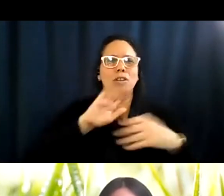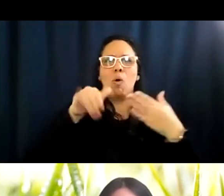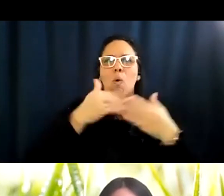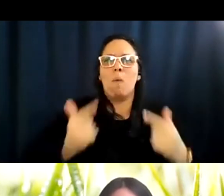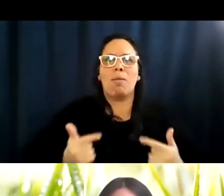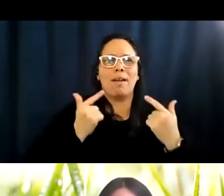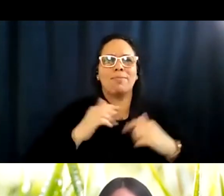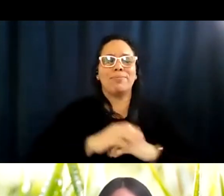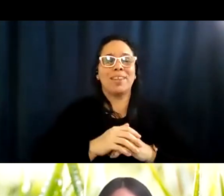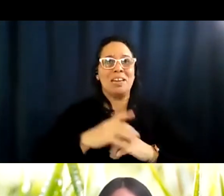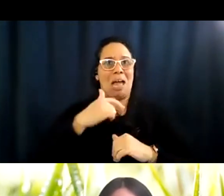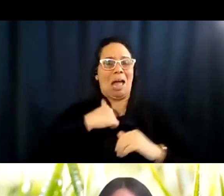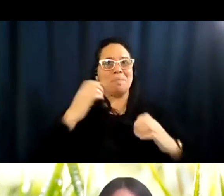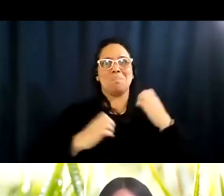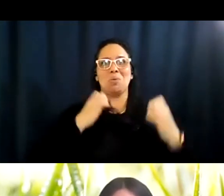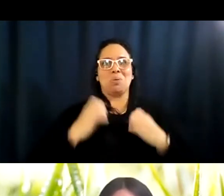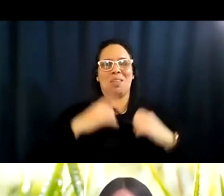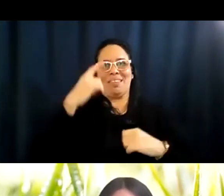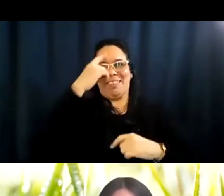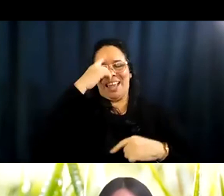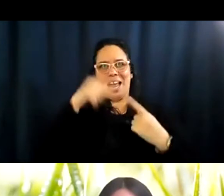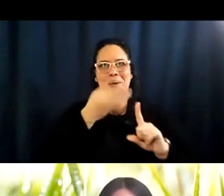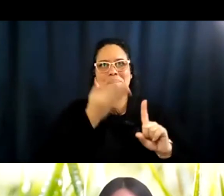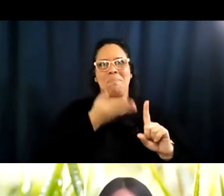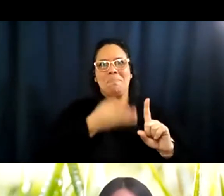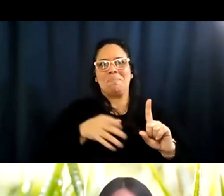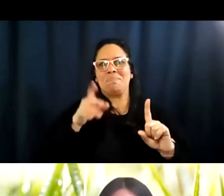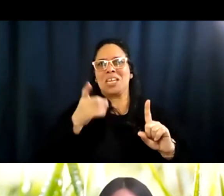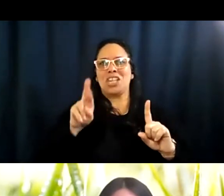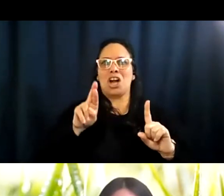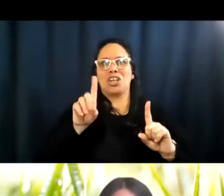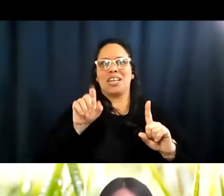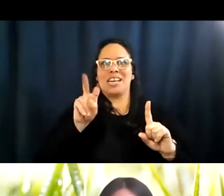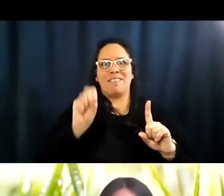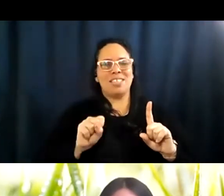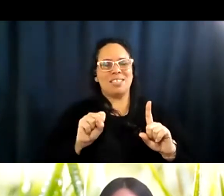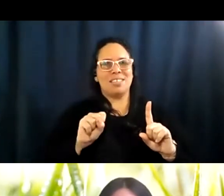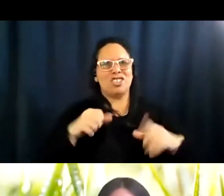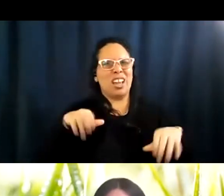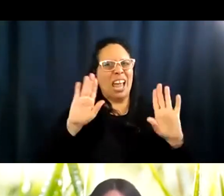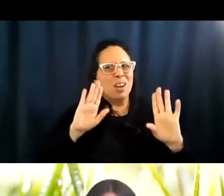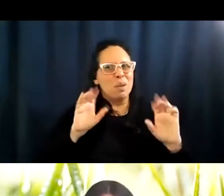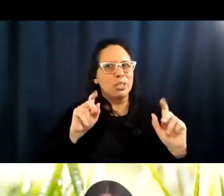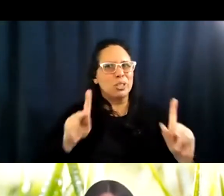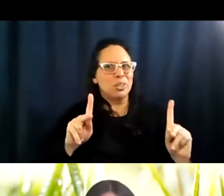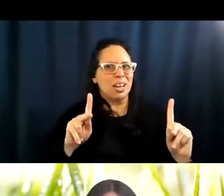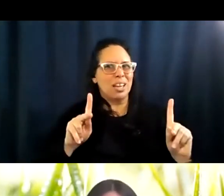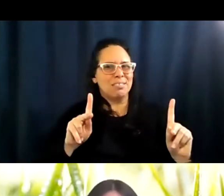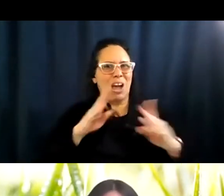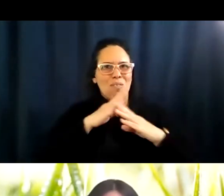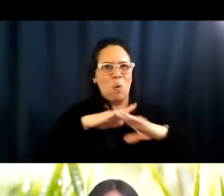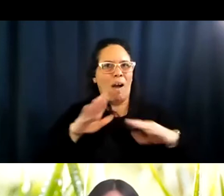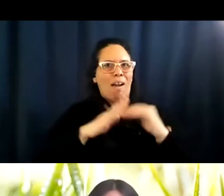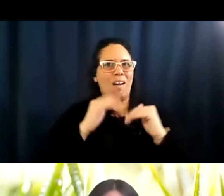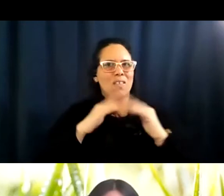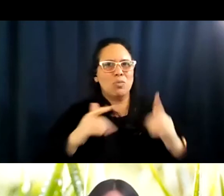me emotional to think about Dr. Davis and how she gave up the opportunity to have a quiet and comfortable life as an academic.